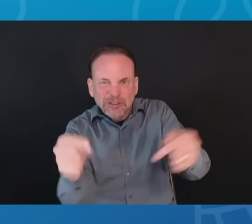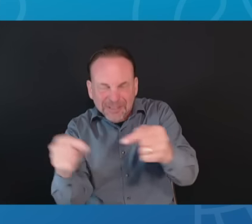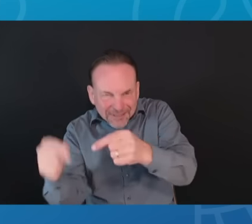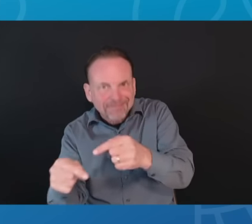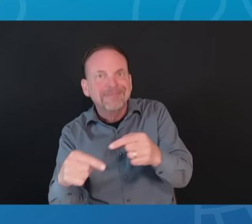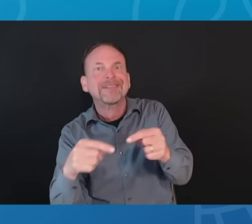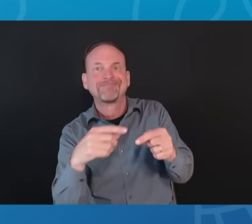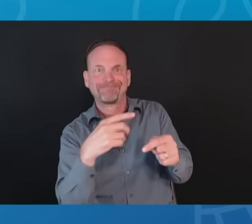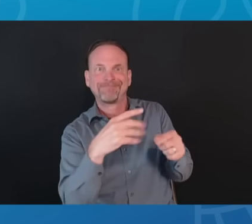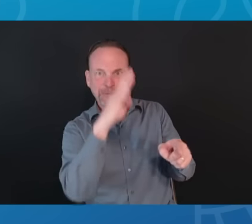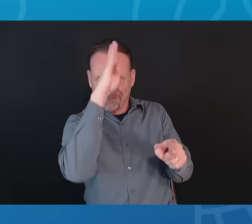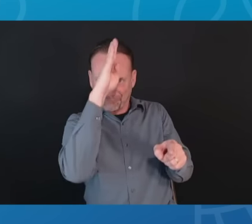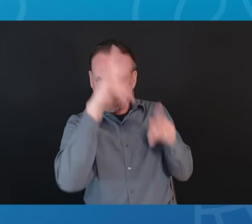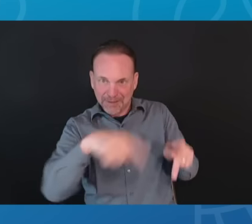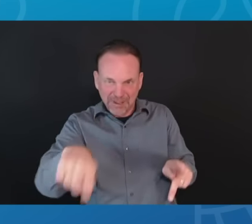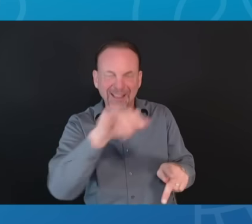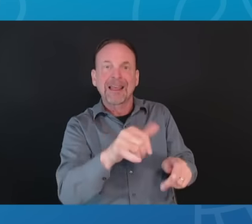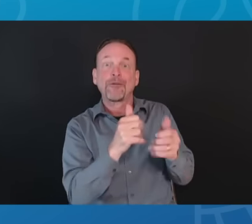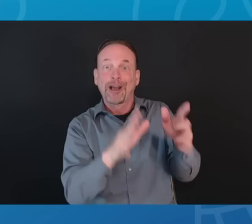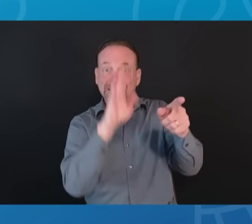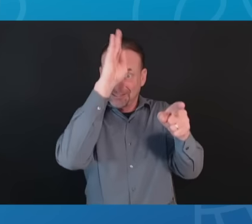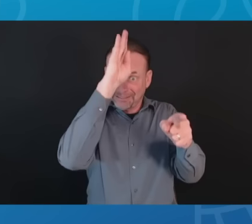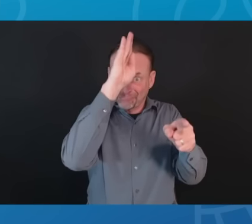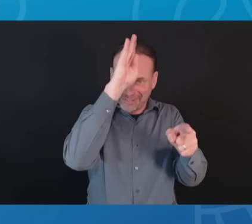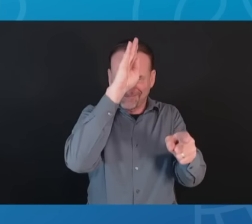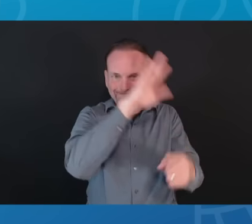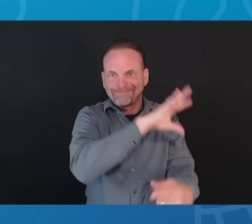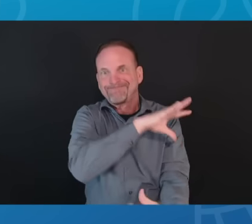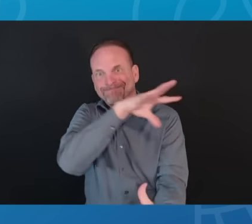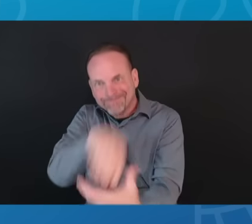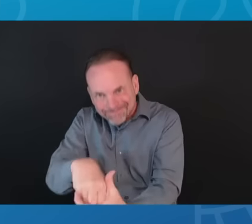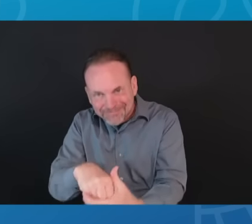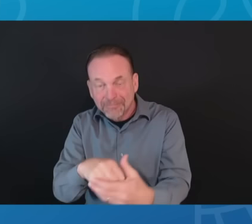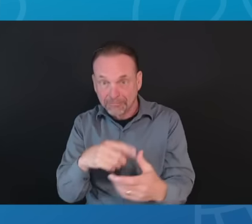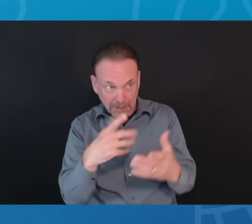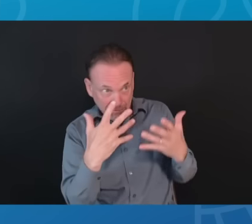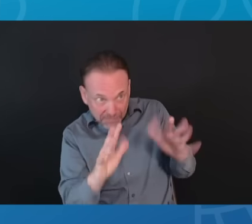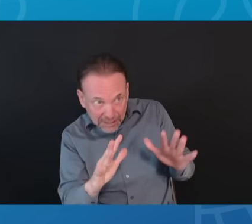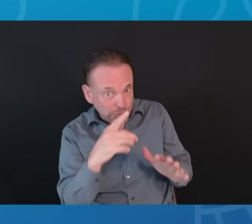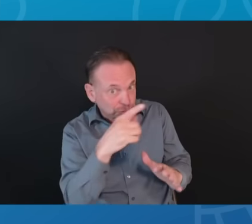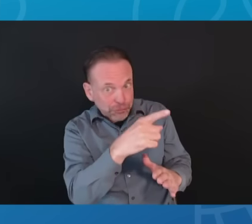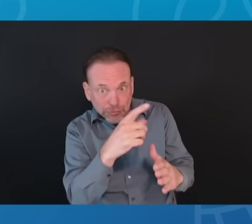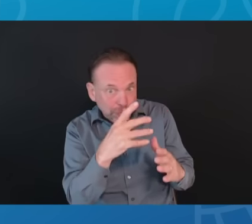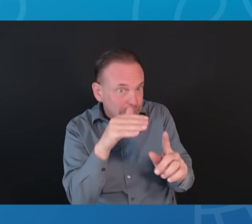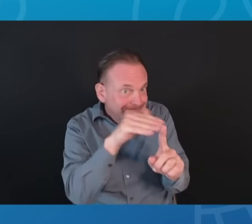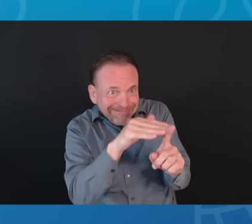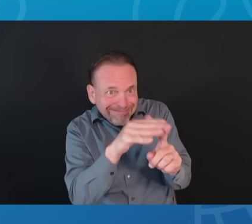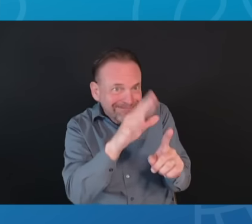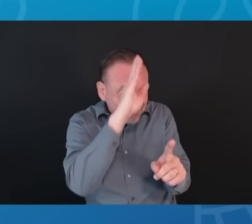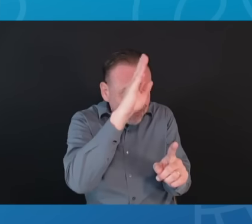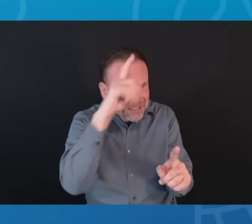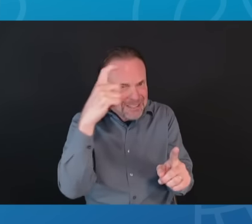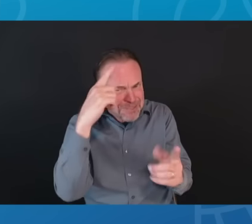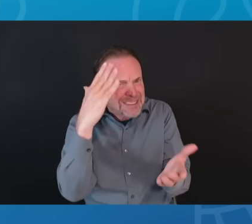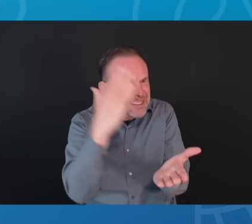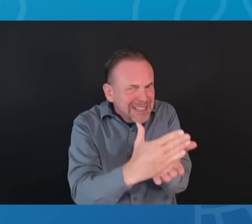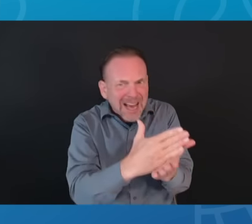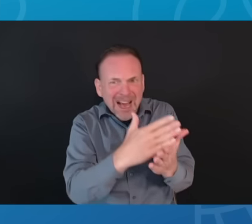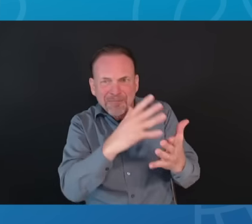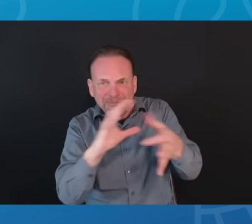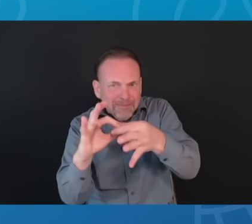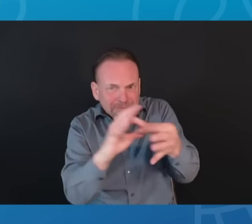these militia groups to stop attacking Israel and making these destabilized actions? And why the Iraqi government so far